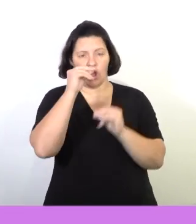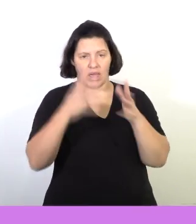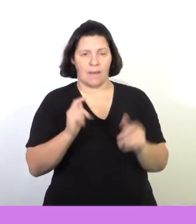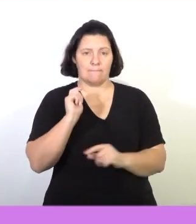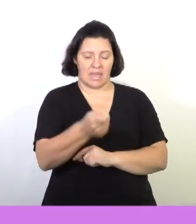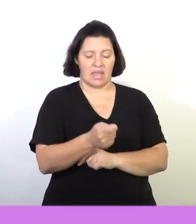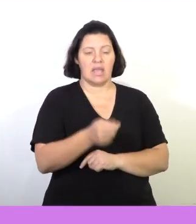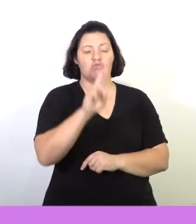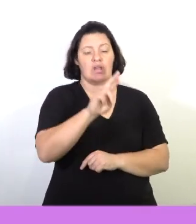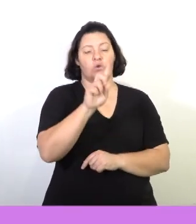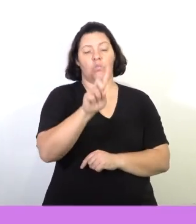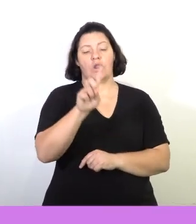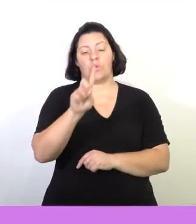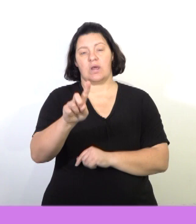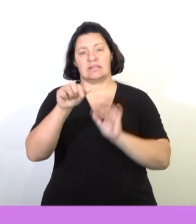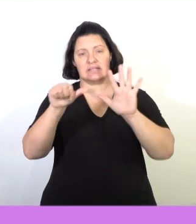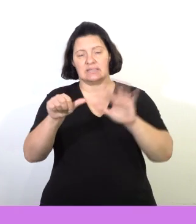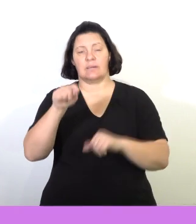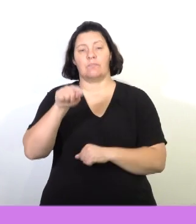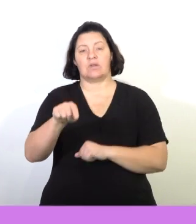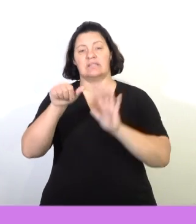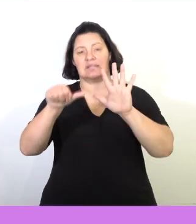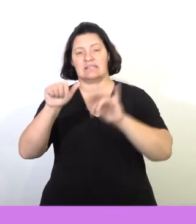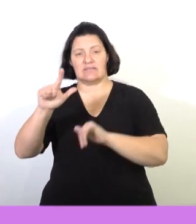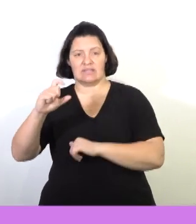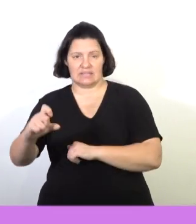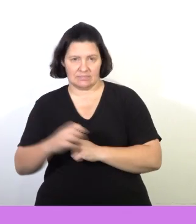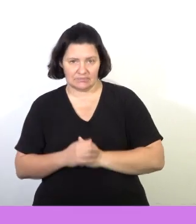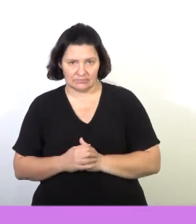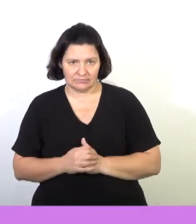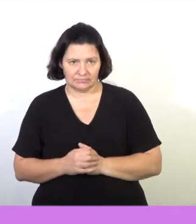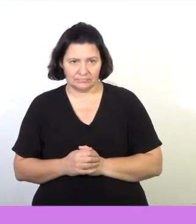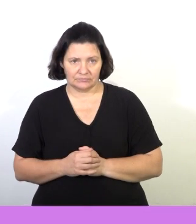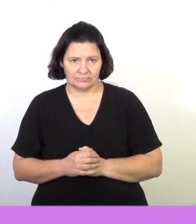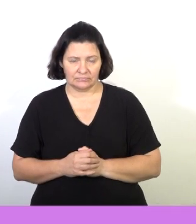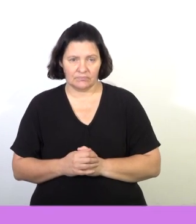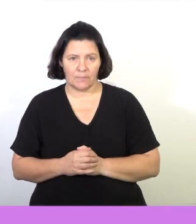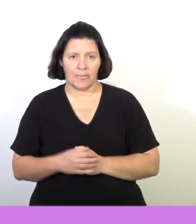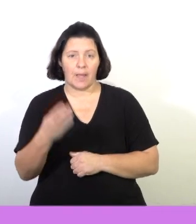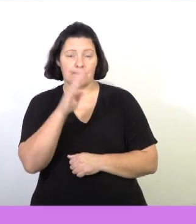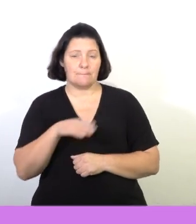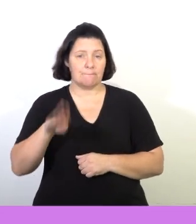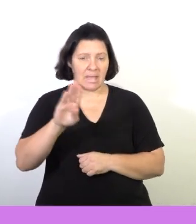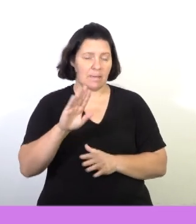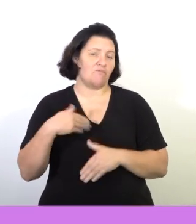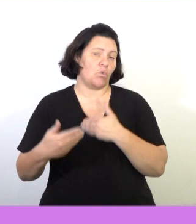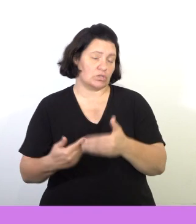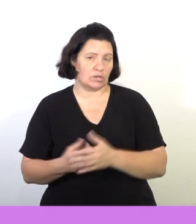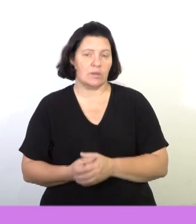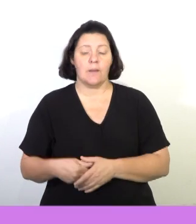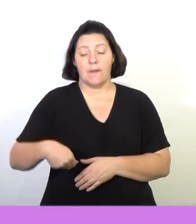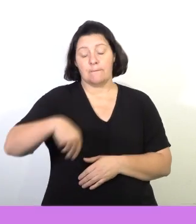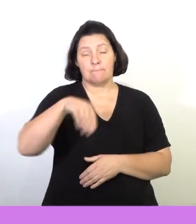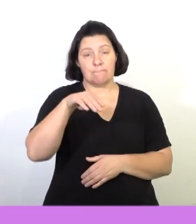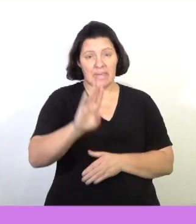each learner will pay 116 rand 67 cents. Let's first find B before we can